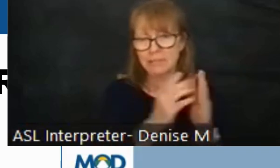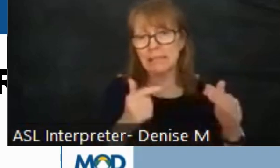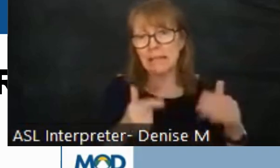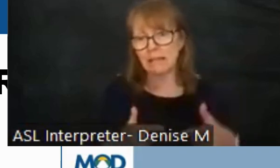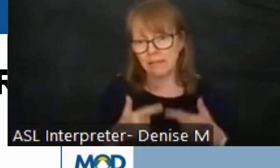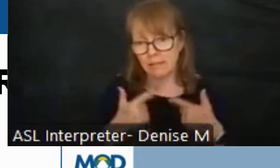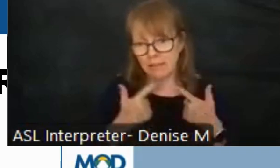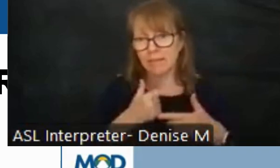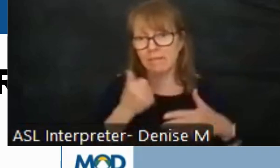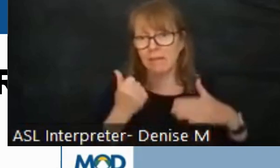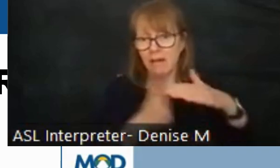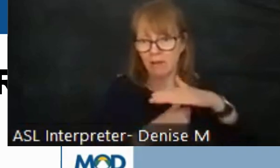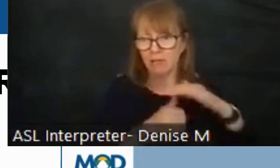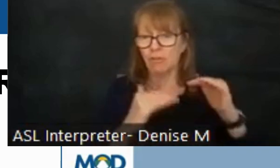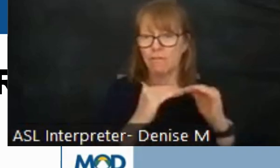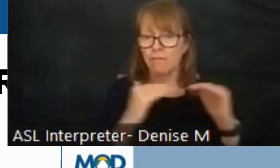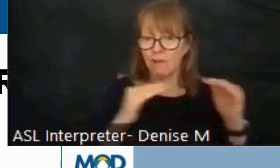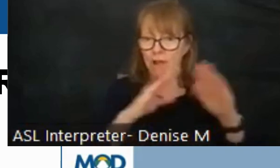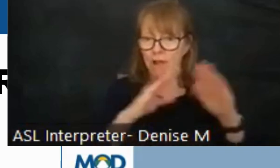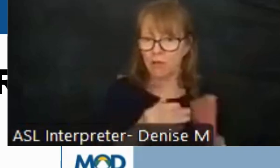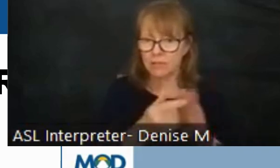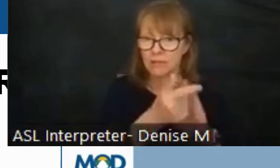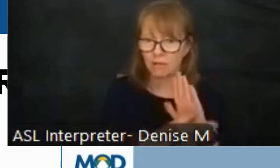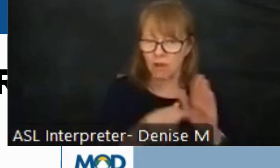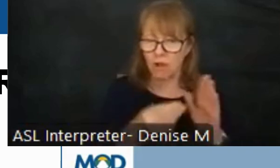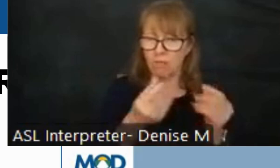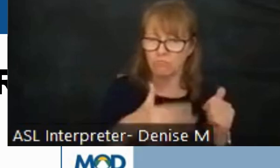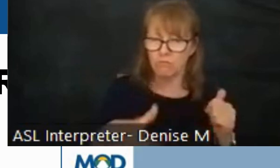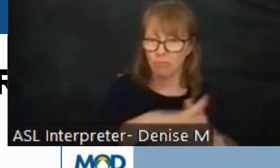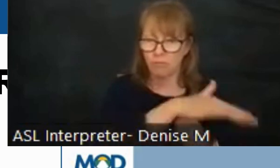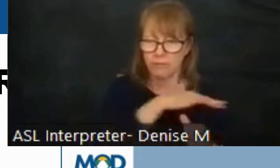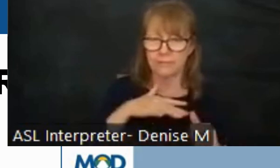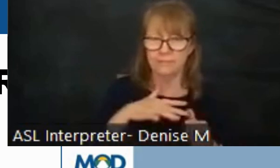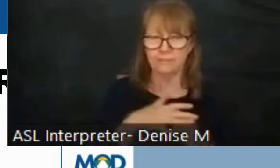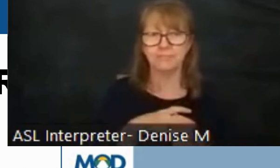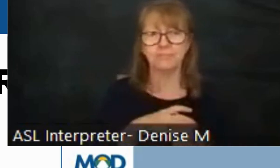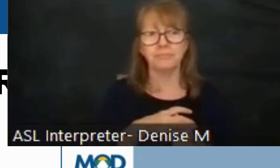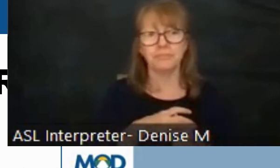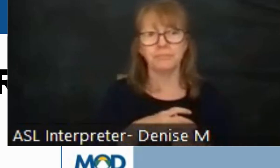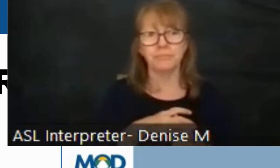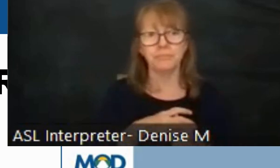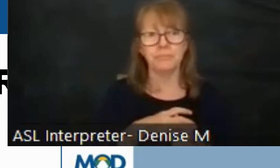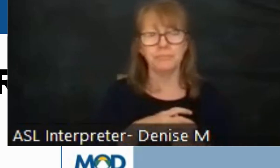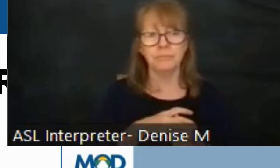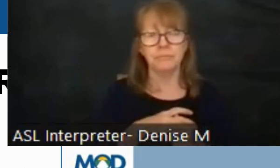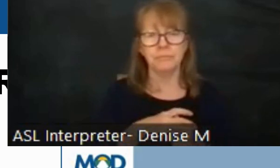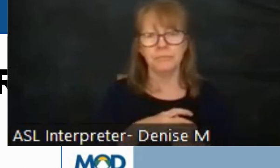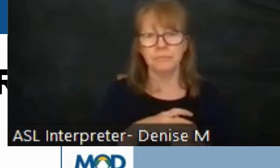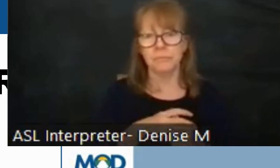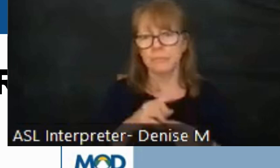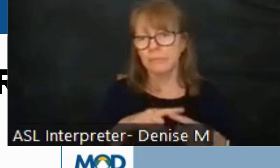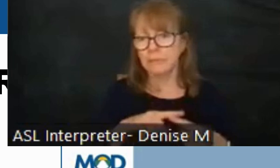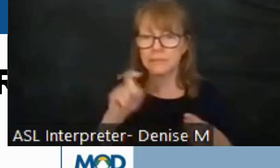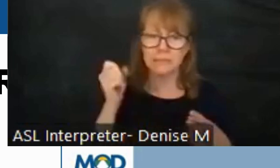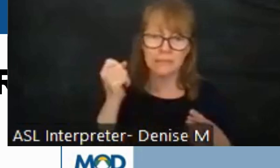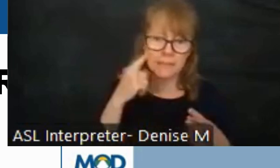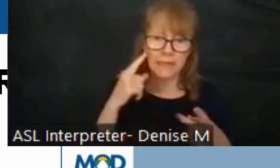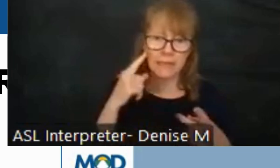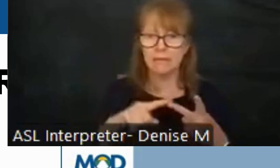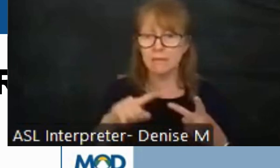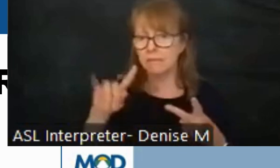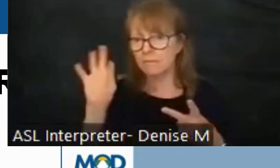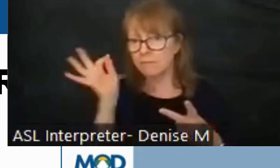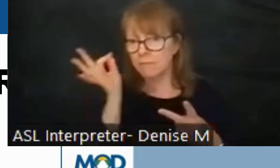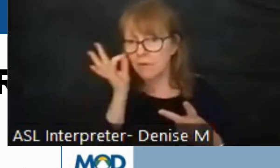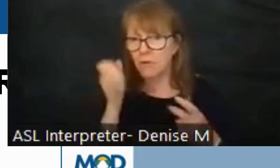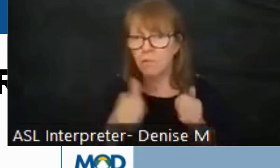fair housing laws. We're going to talk about those in a second. But between the state and federal laws, most housing